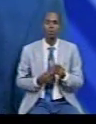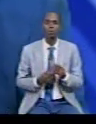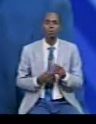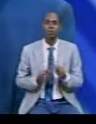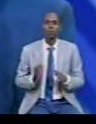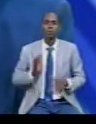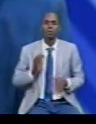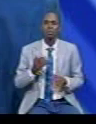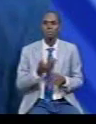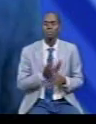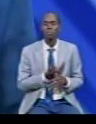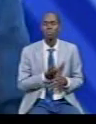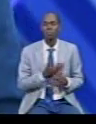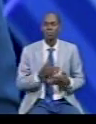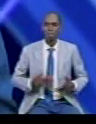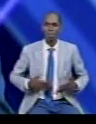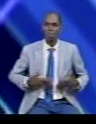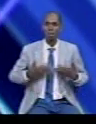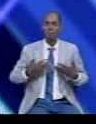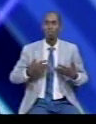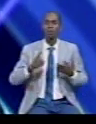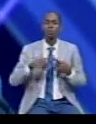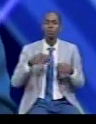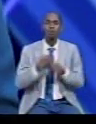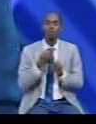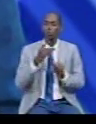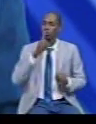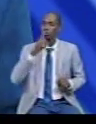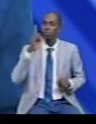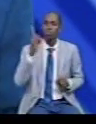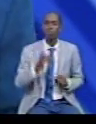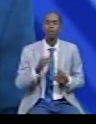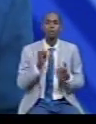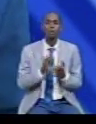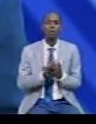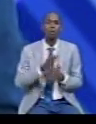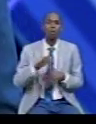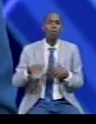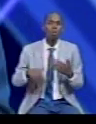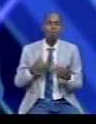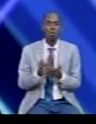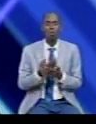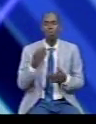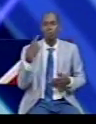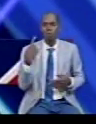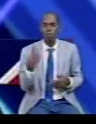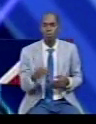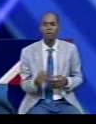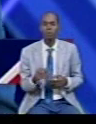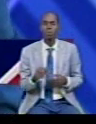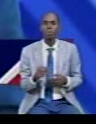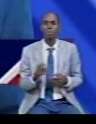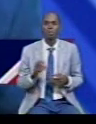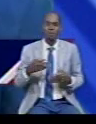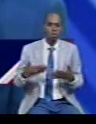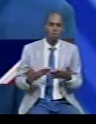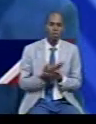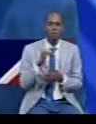follow-up to ensure that all the fruits of evangelistic outreaches are not